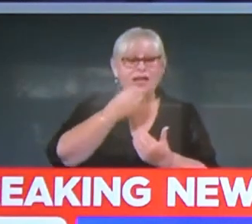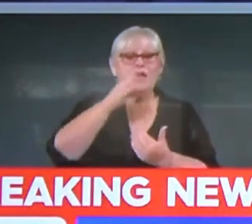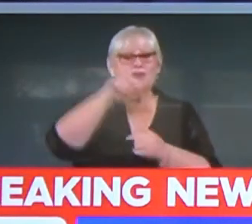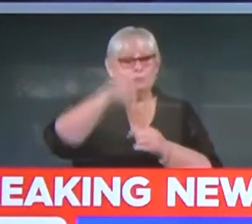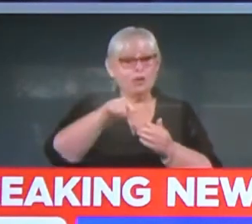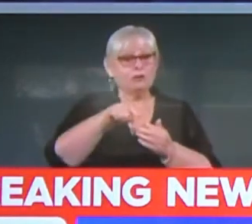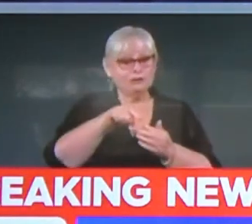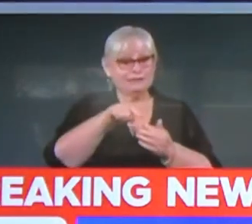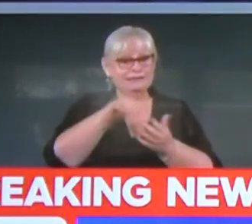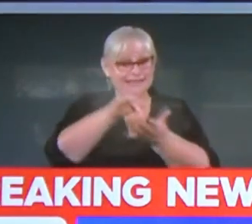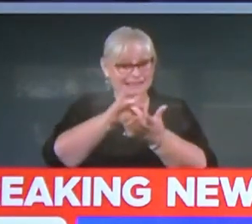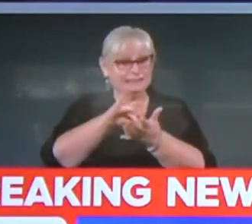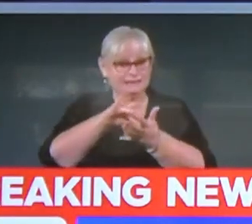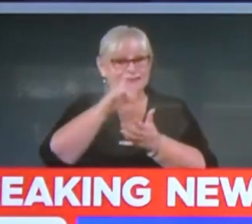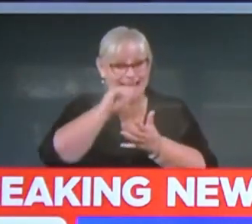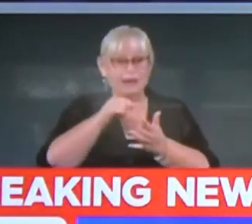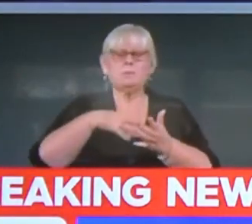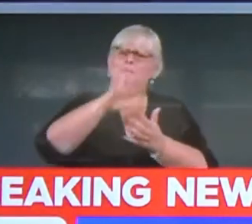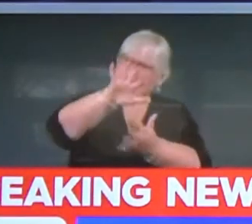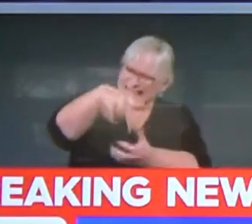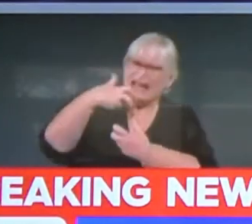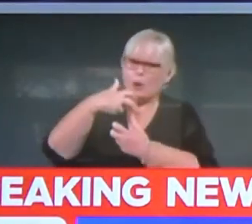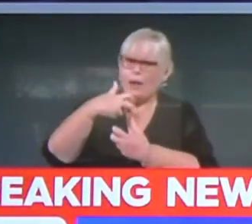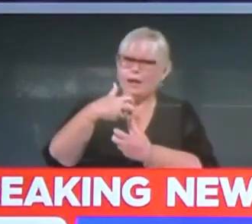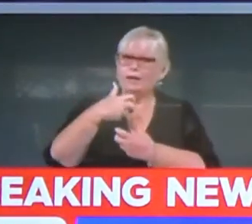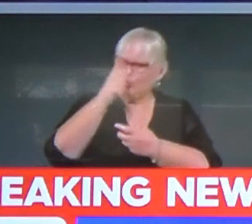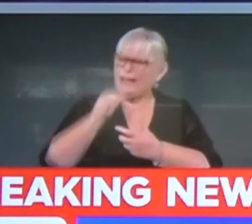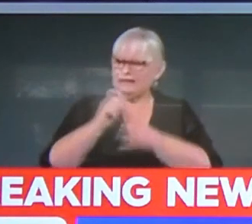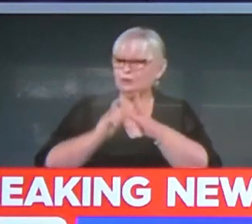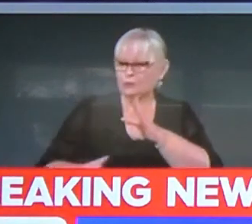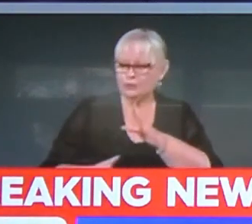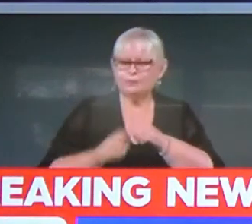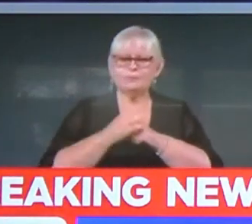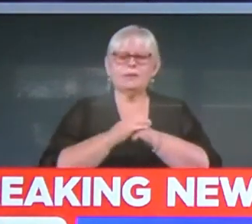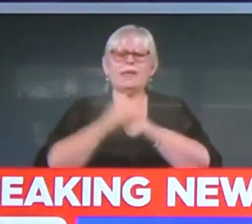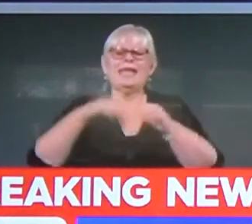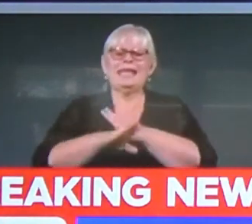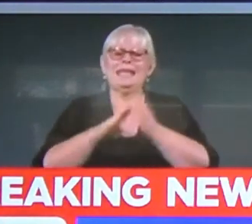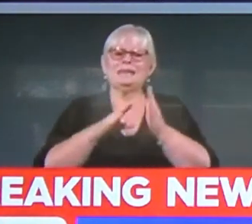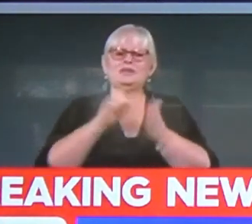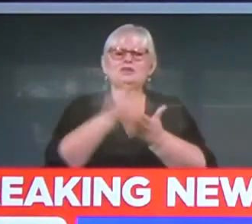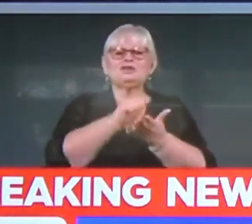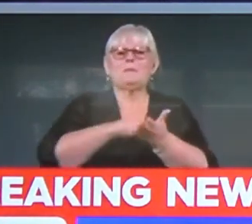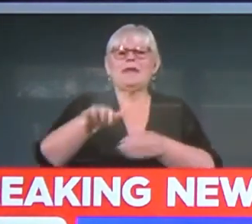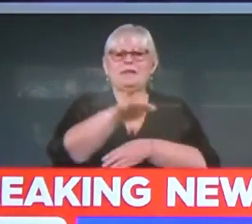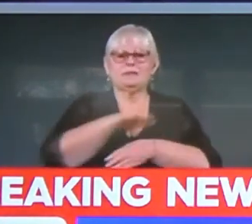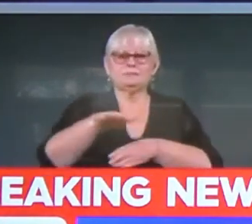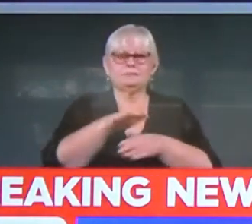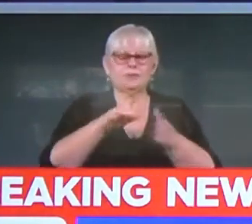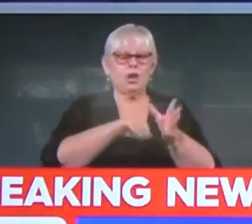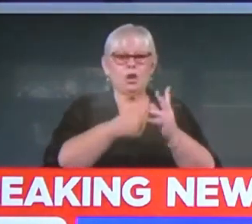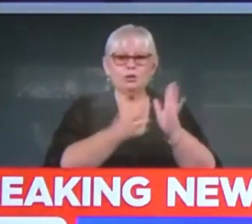those shopping centres, that can continue because takeaway is able to be done. In the retail space,